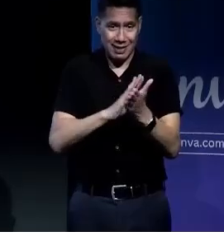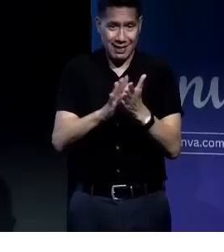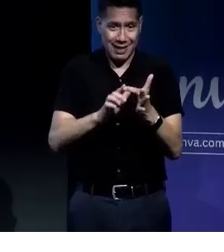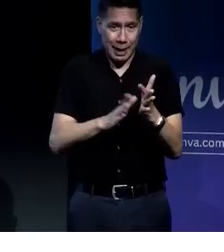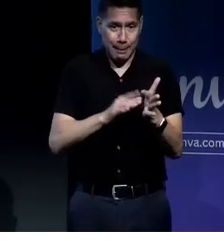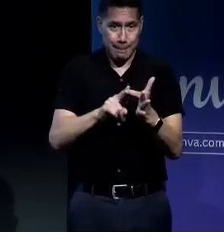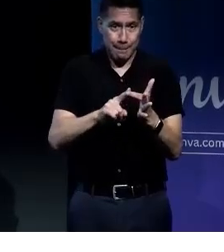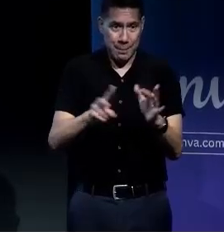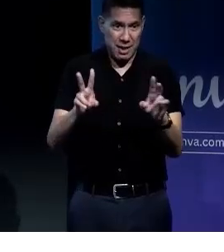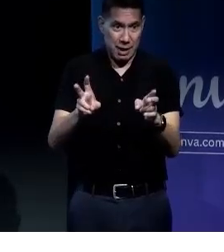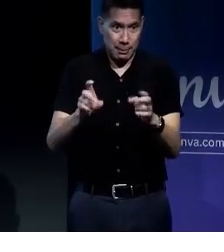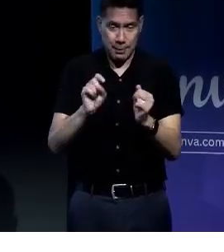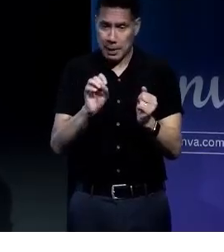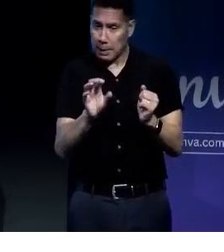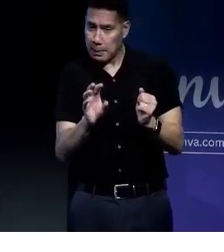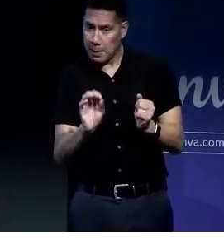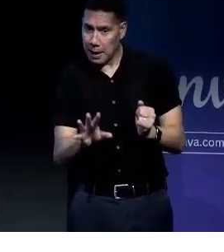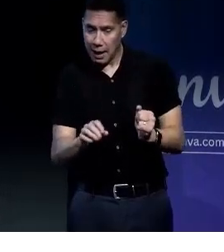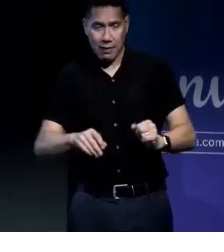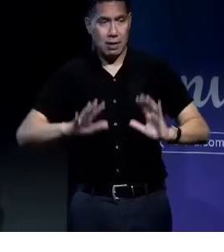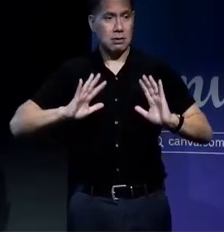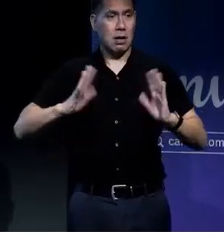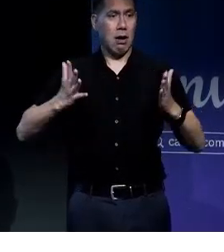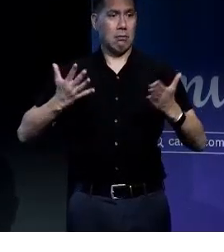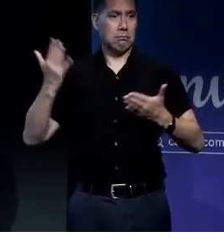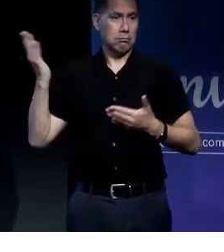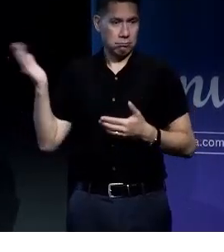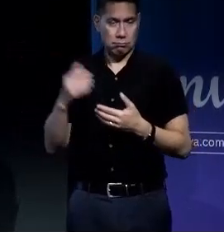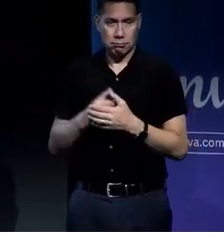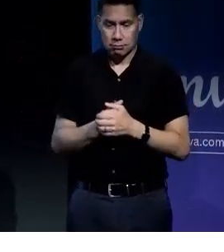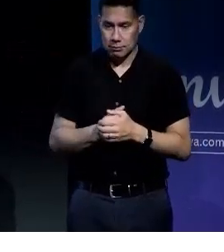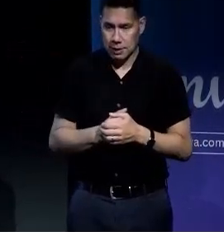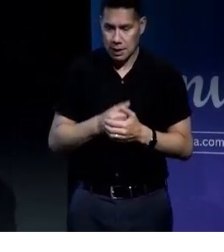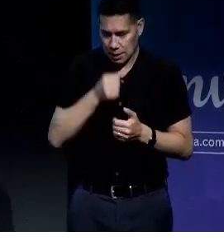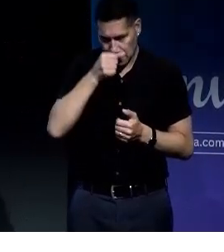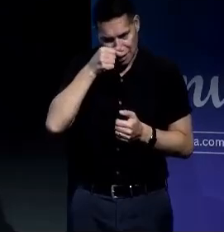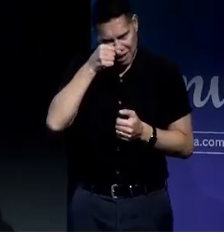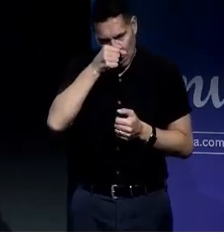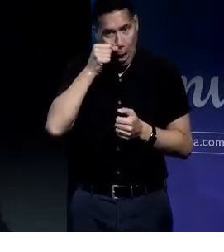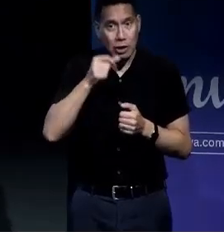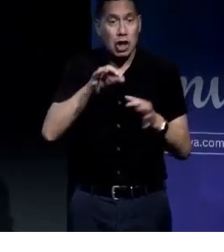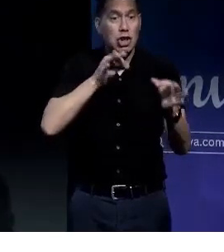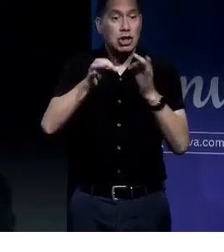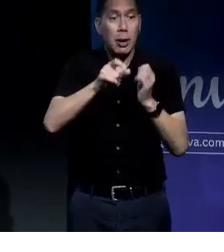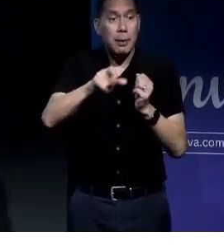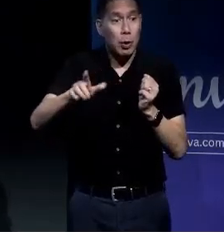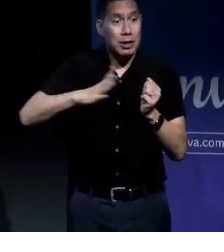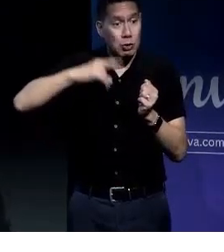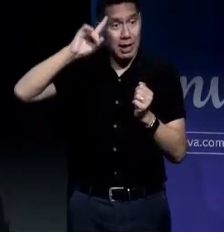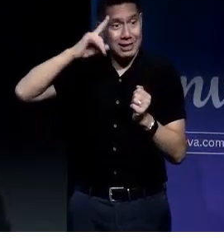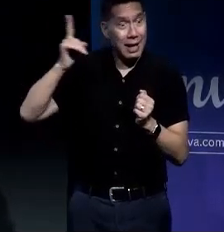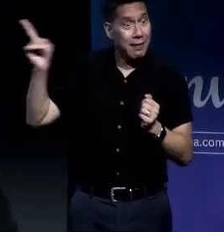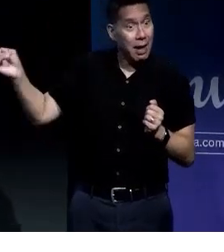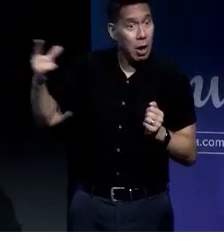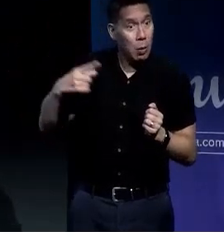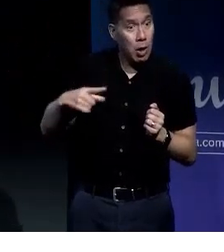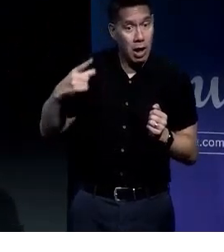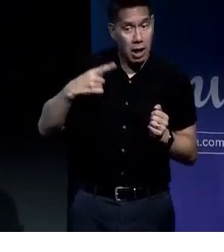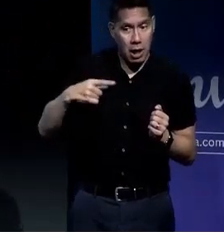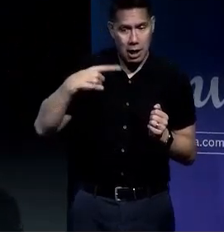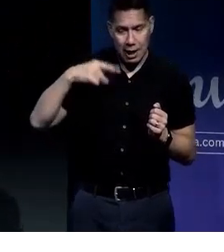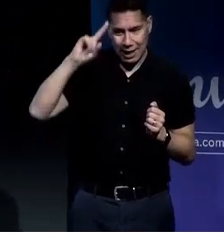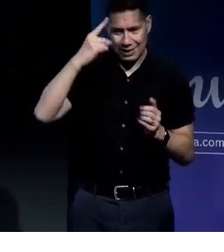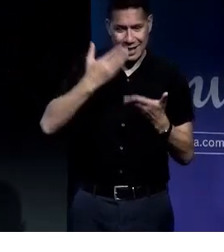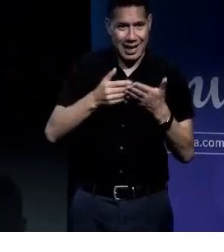and ta-da. But the reason the designers need to understand this is that understanding how